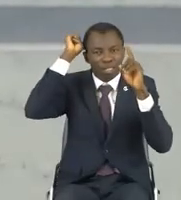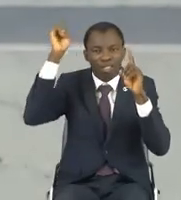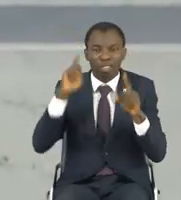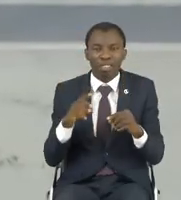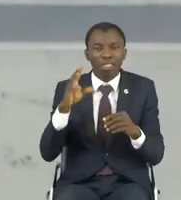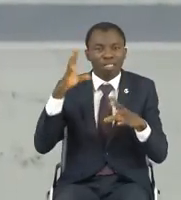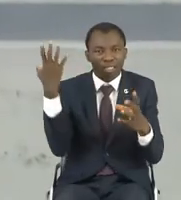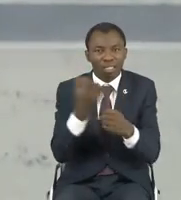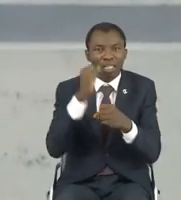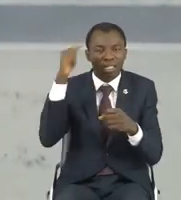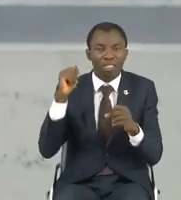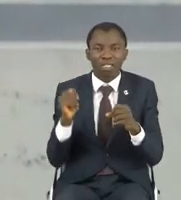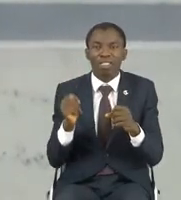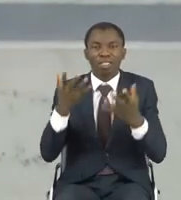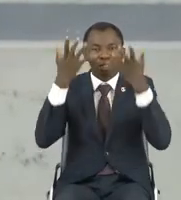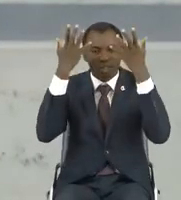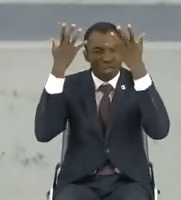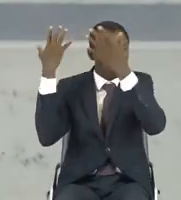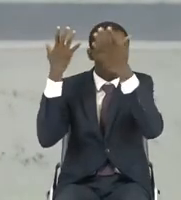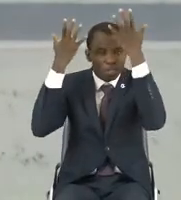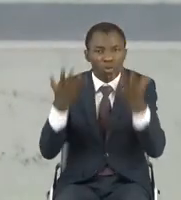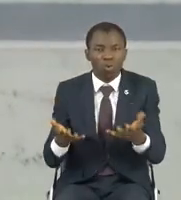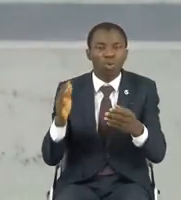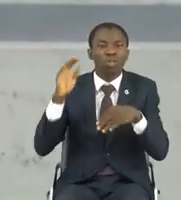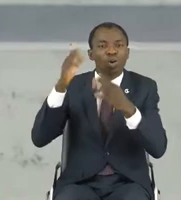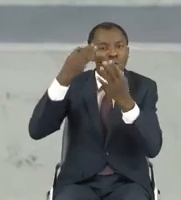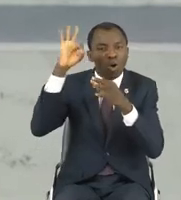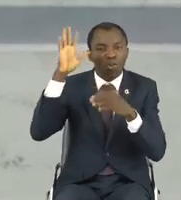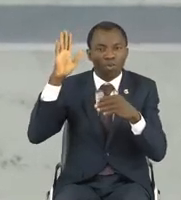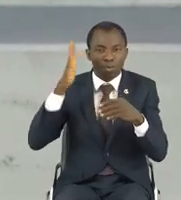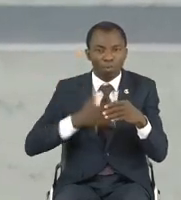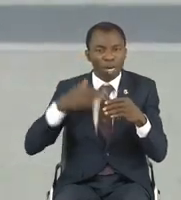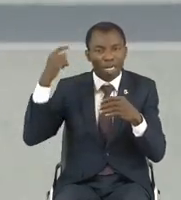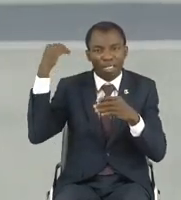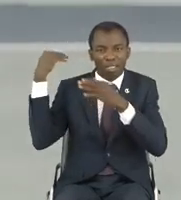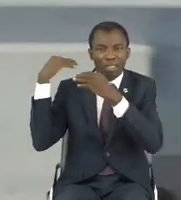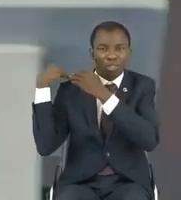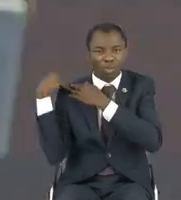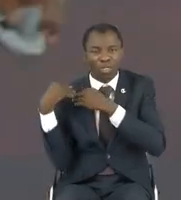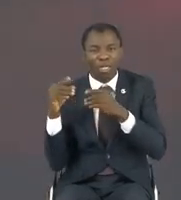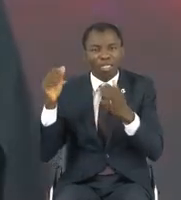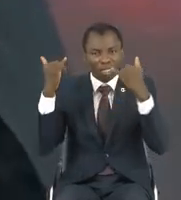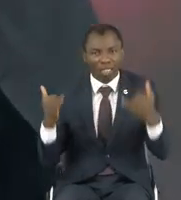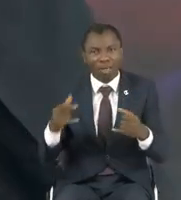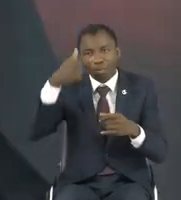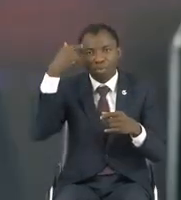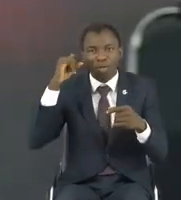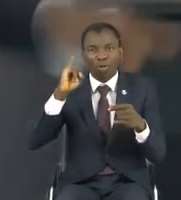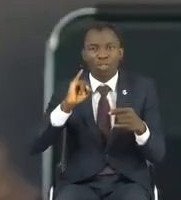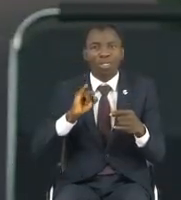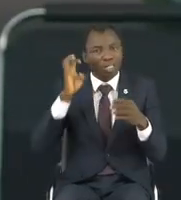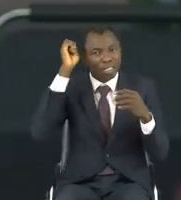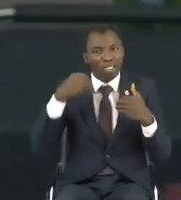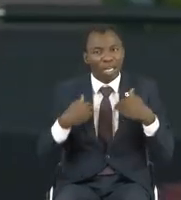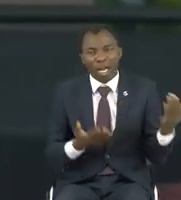load off your mind. It takes the load off your spirit. And now, because he has borne